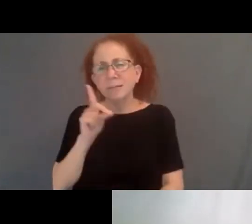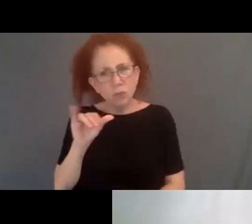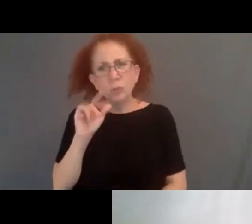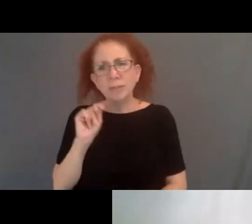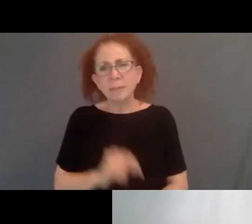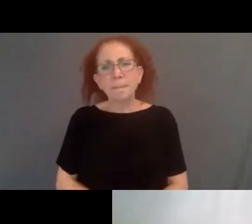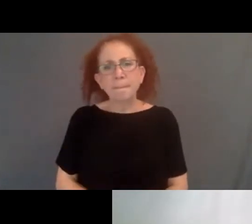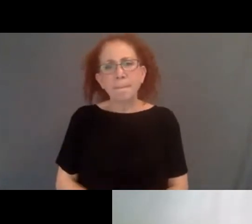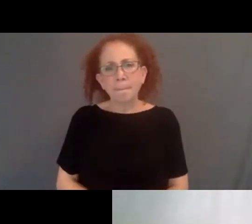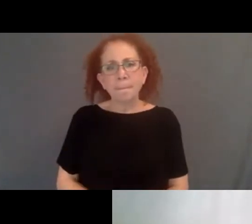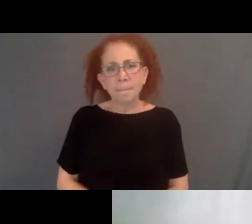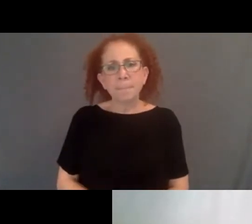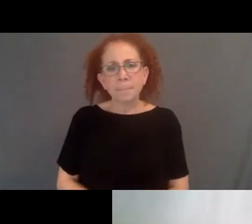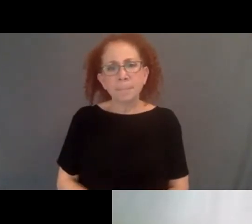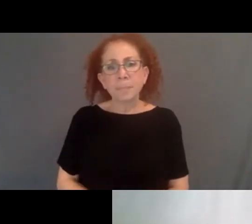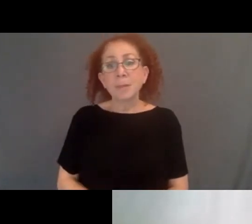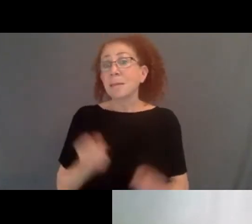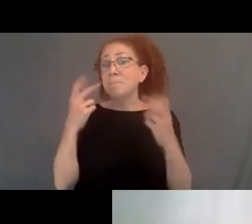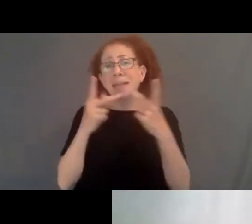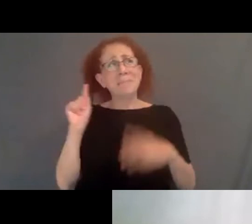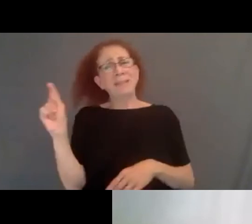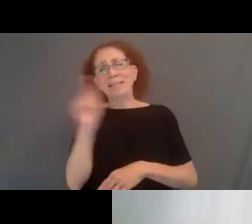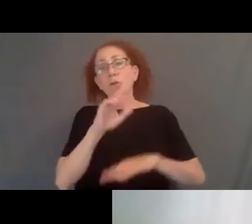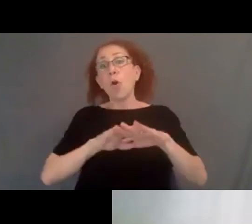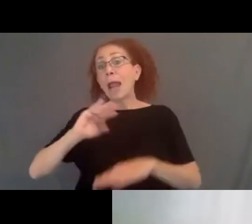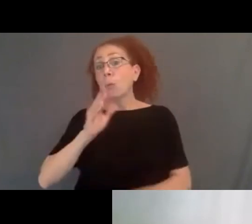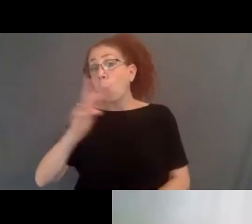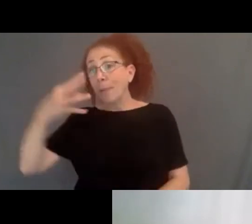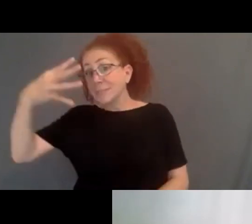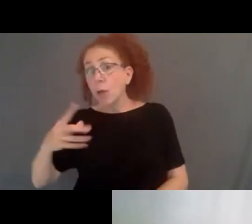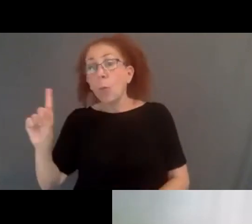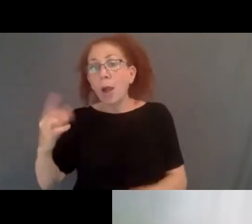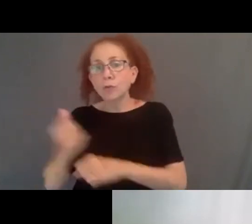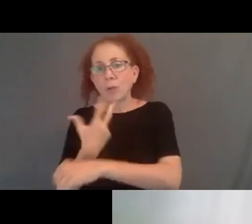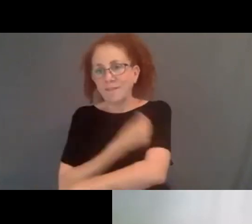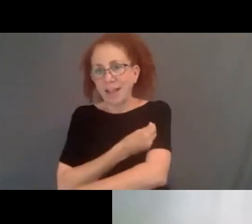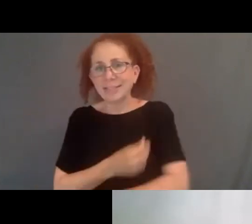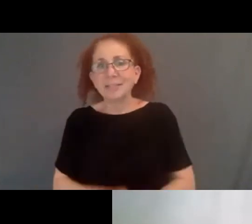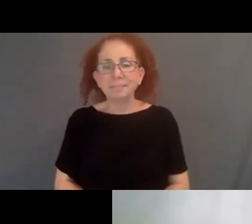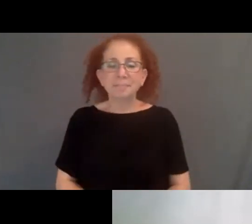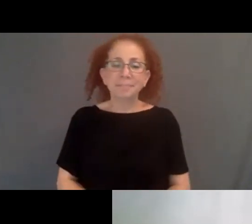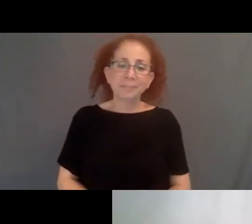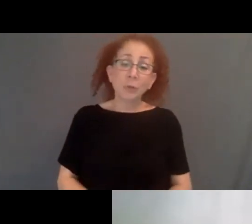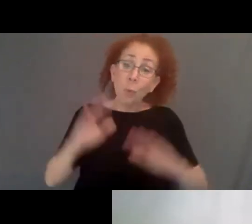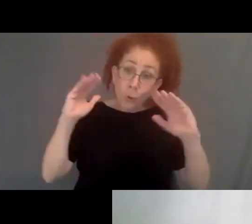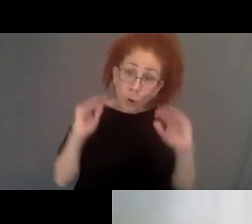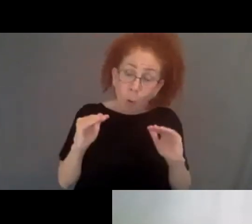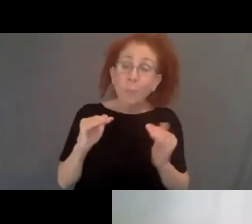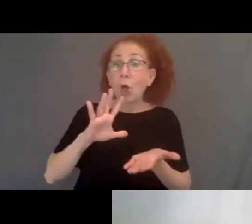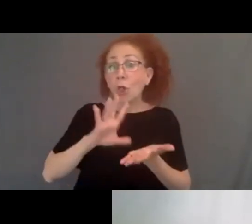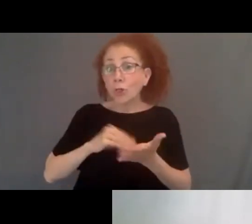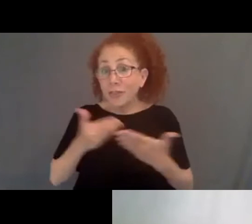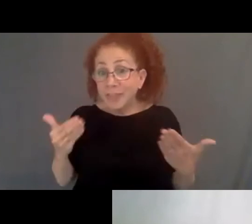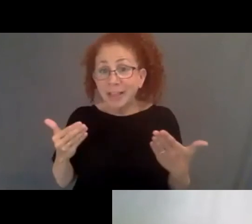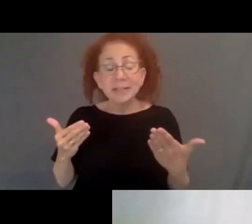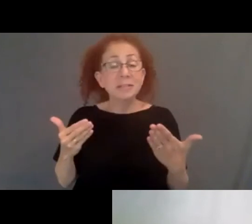find many places to get the vaccine on our website. And yeah, we hope that you found this informative. Feel free to reach out